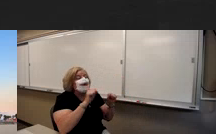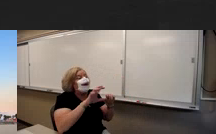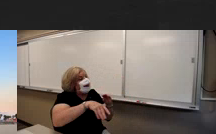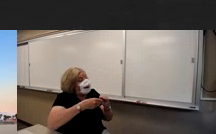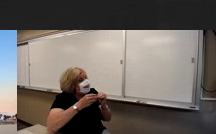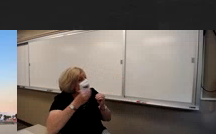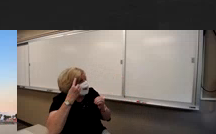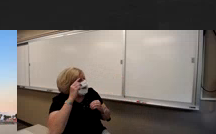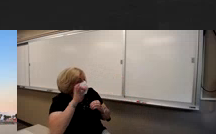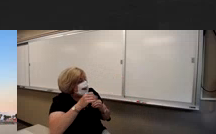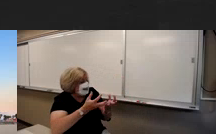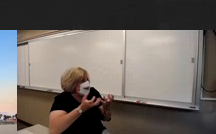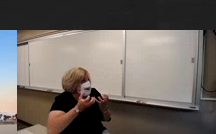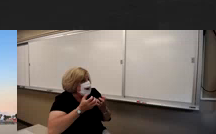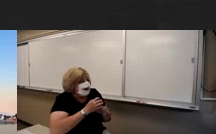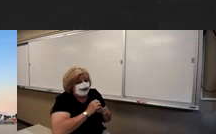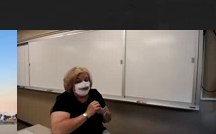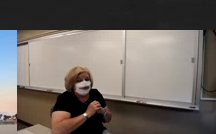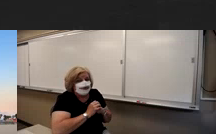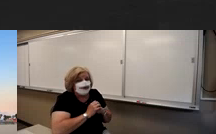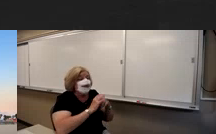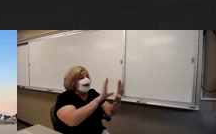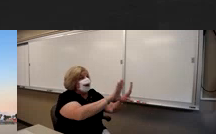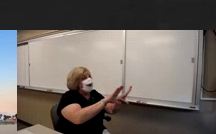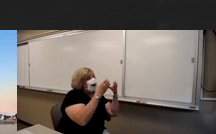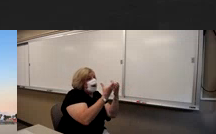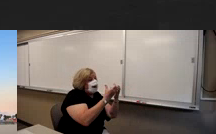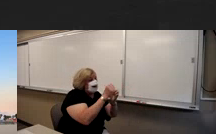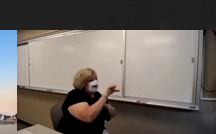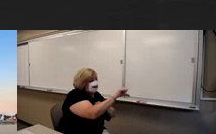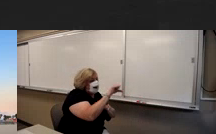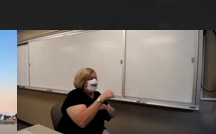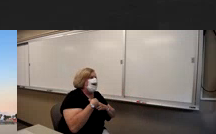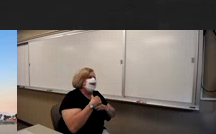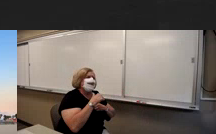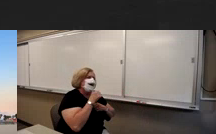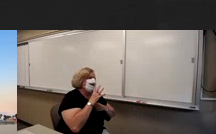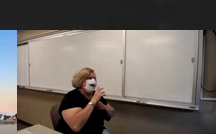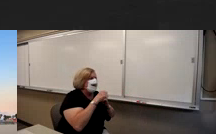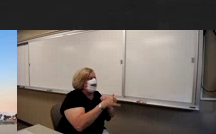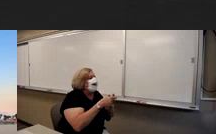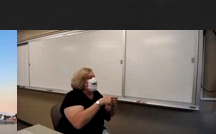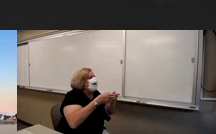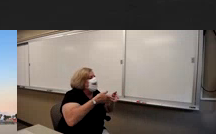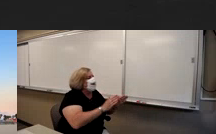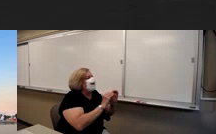more to that. The class, and I'm not going to cover that, that allows more